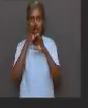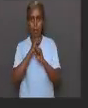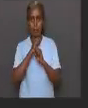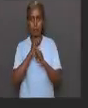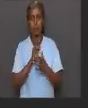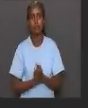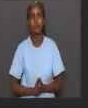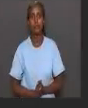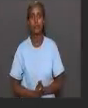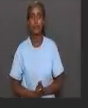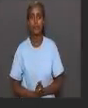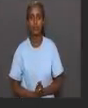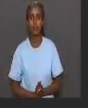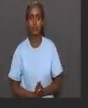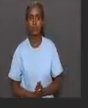Time's up.